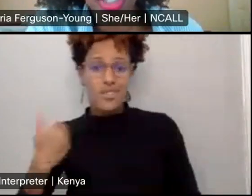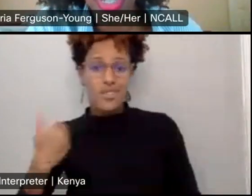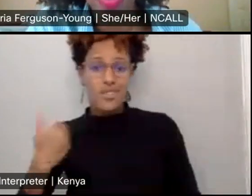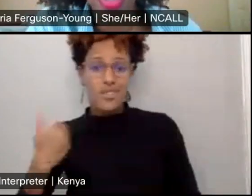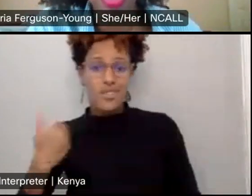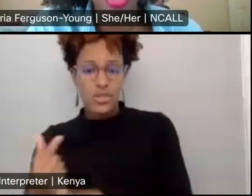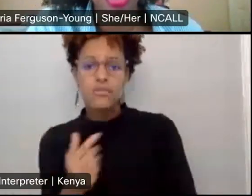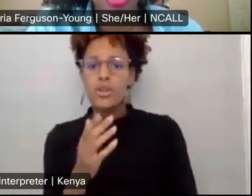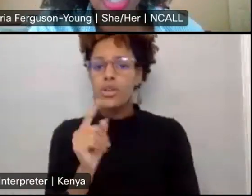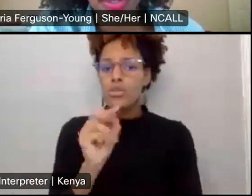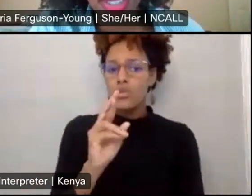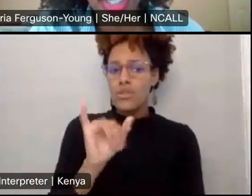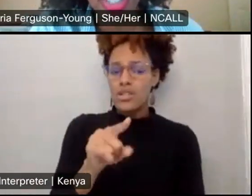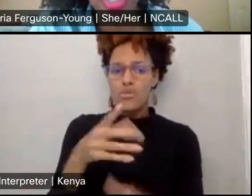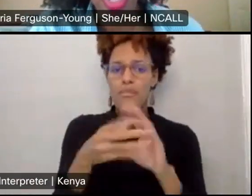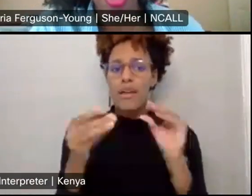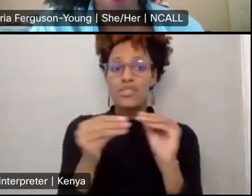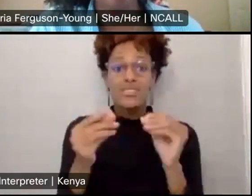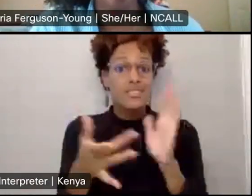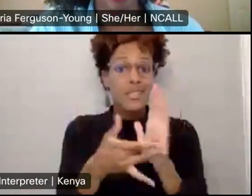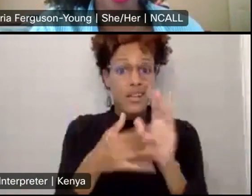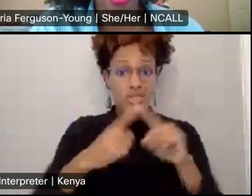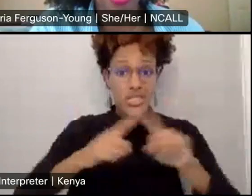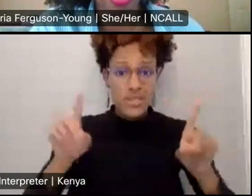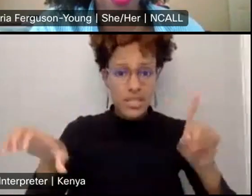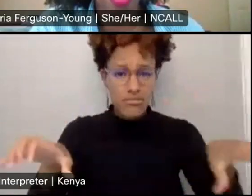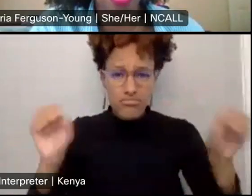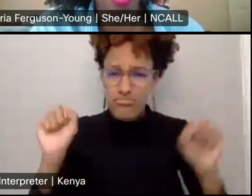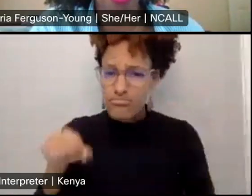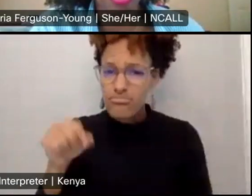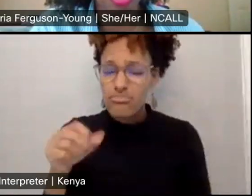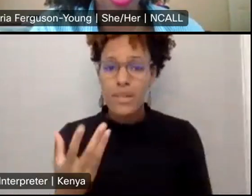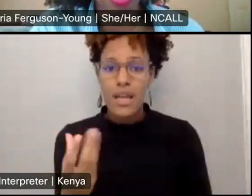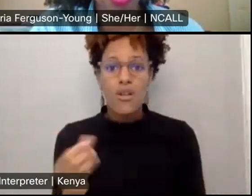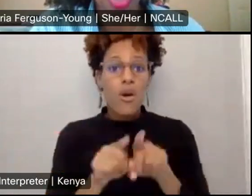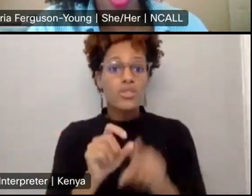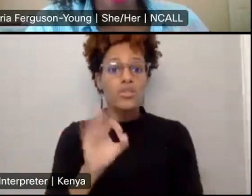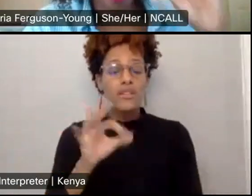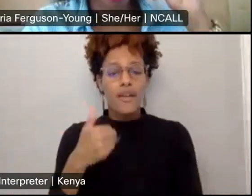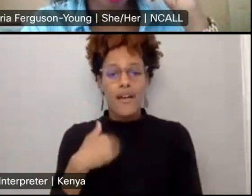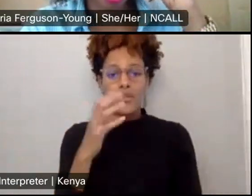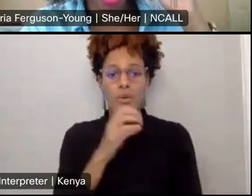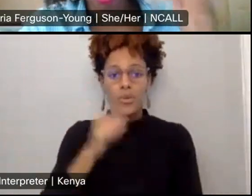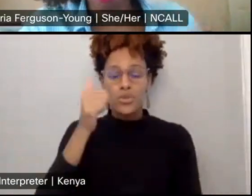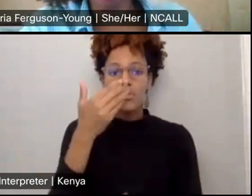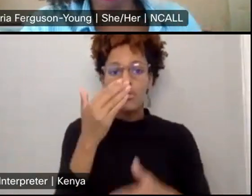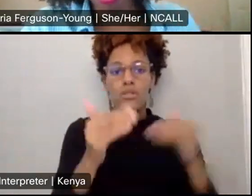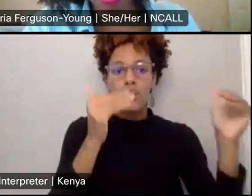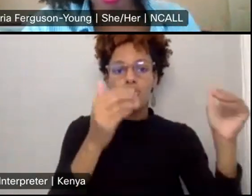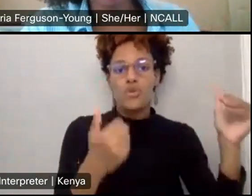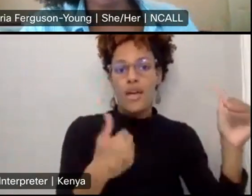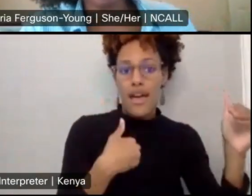you mentioned, even this technology differences, and then if there are older adults who maybe do or do not